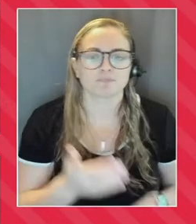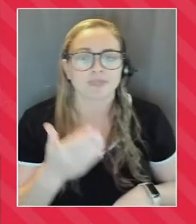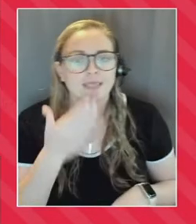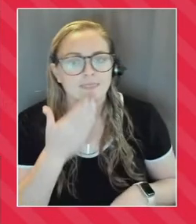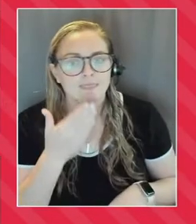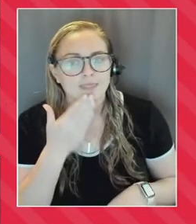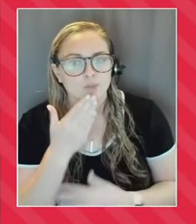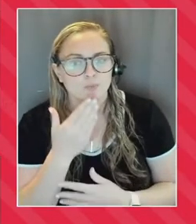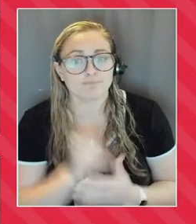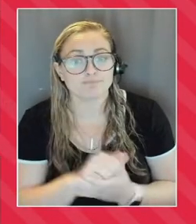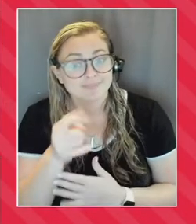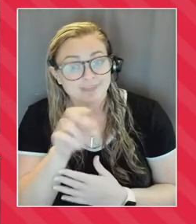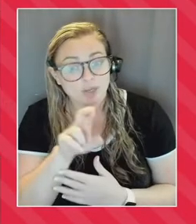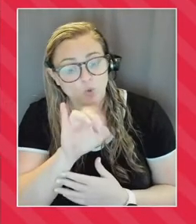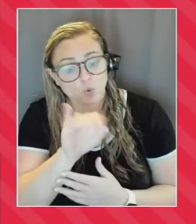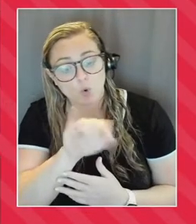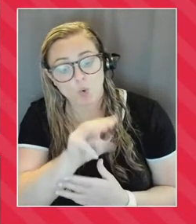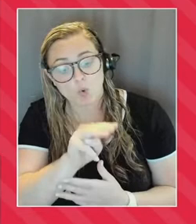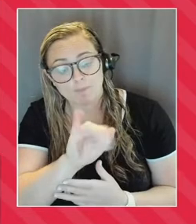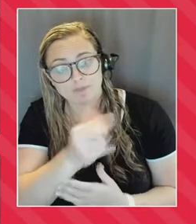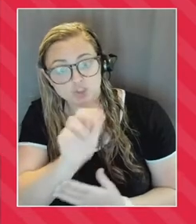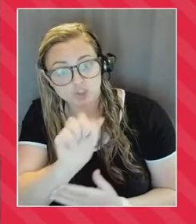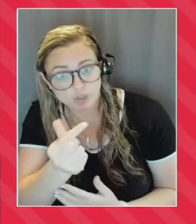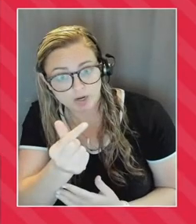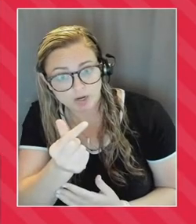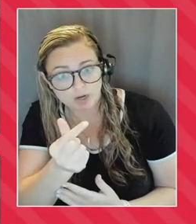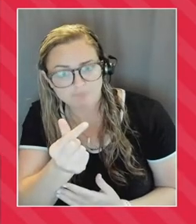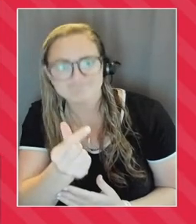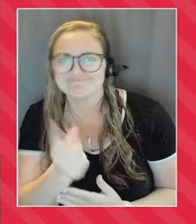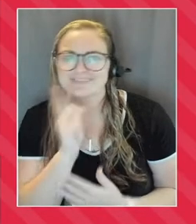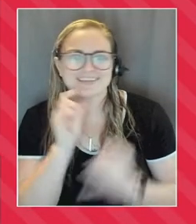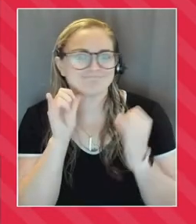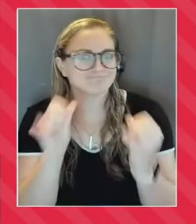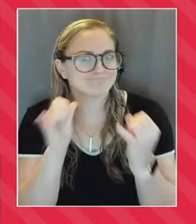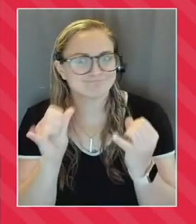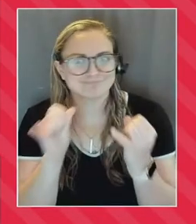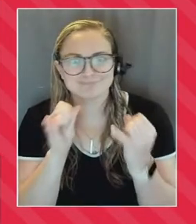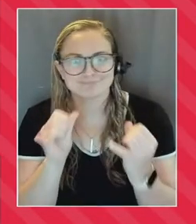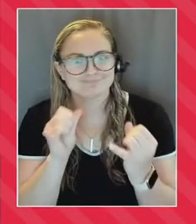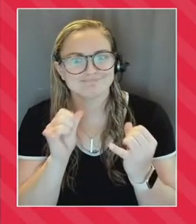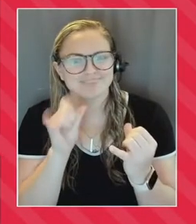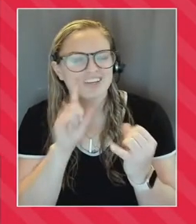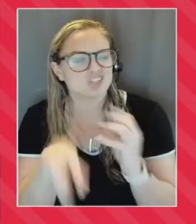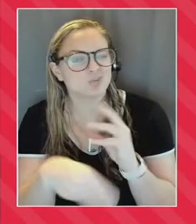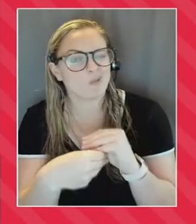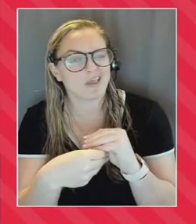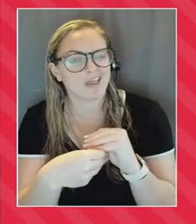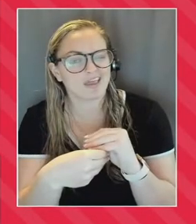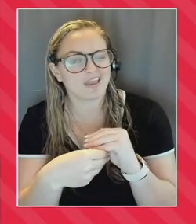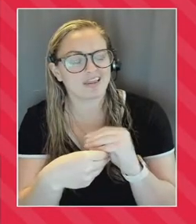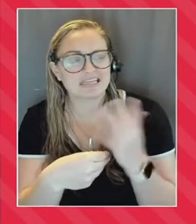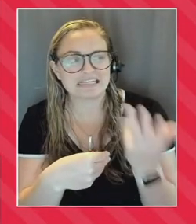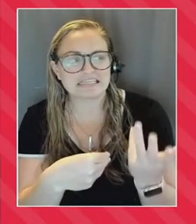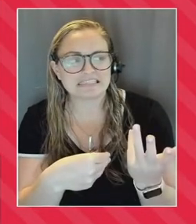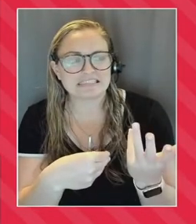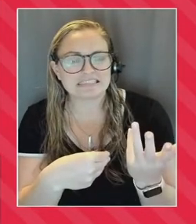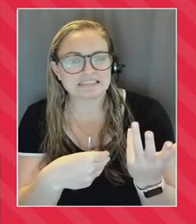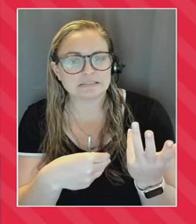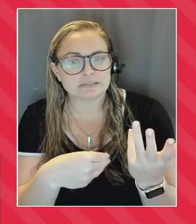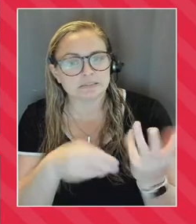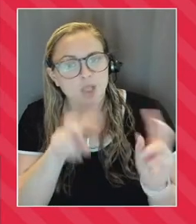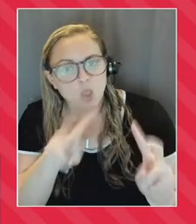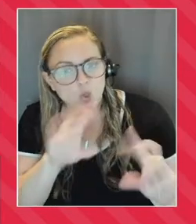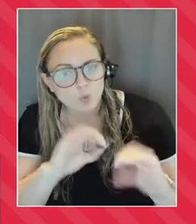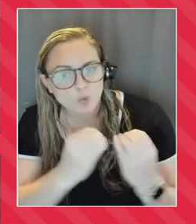any closing thoughts? I would say ditto, and just to add to that, look at your organization.